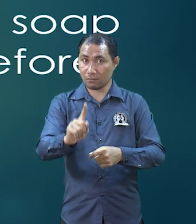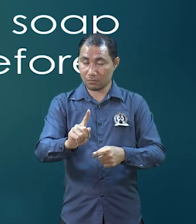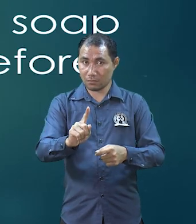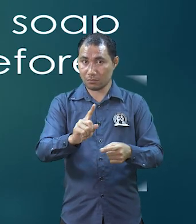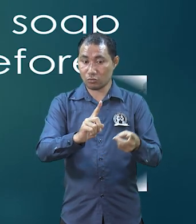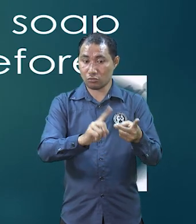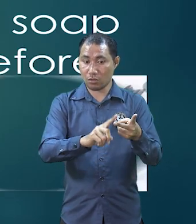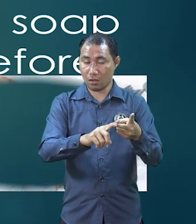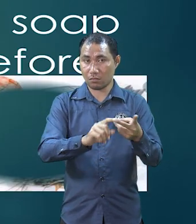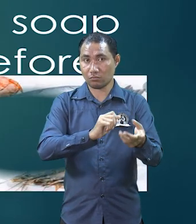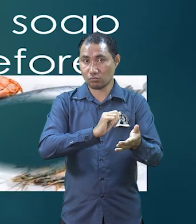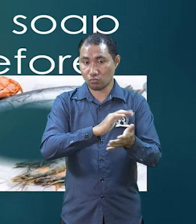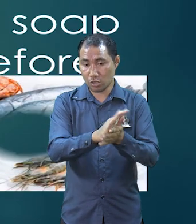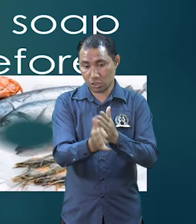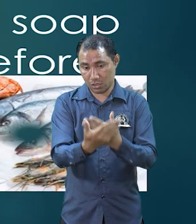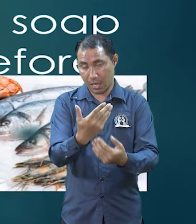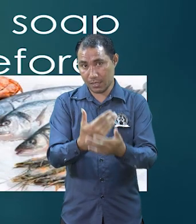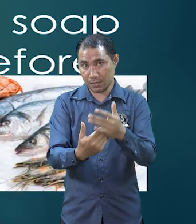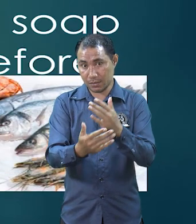soap